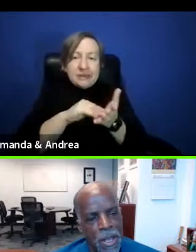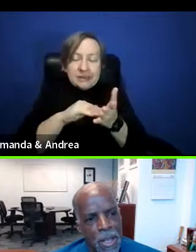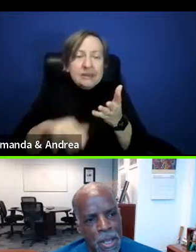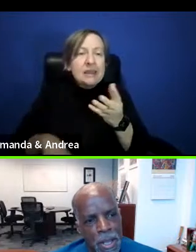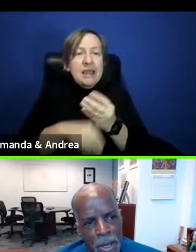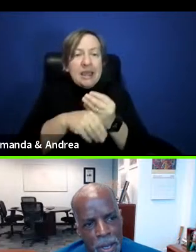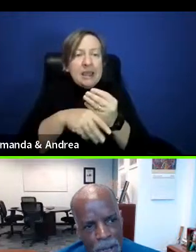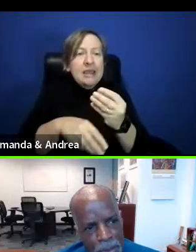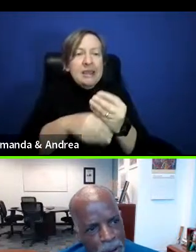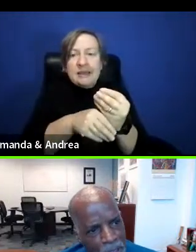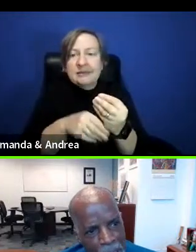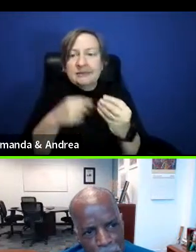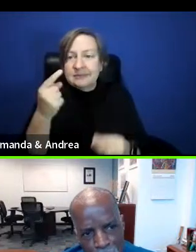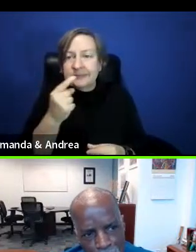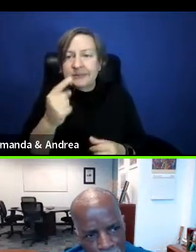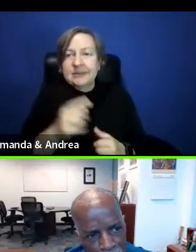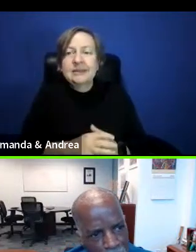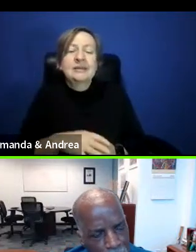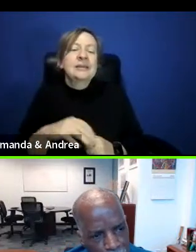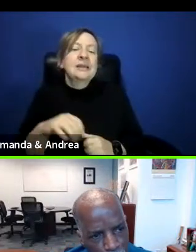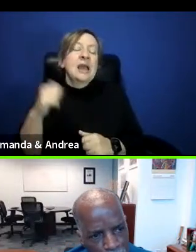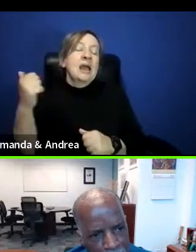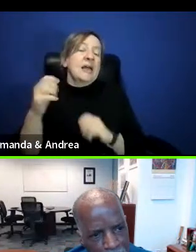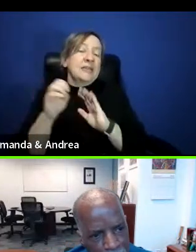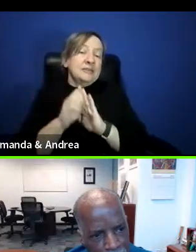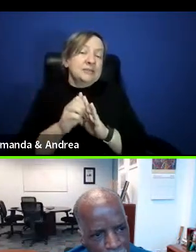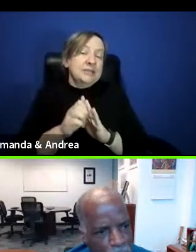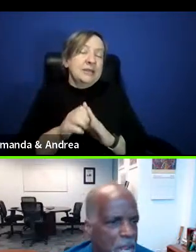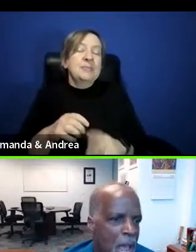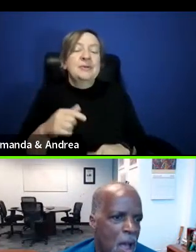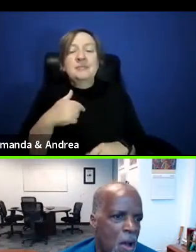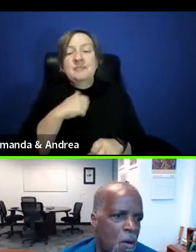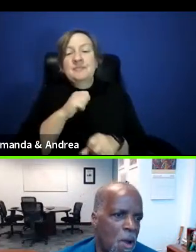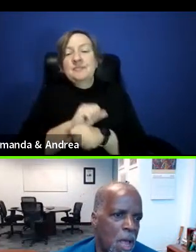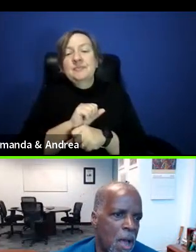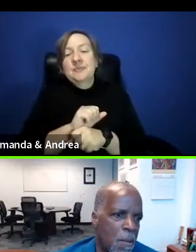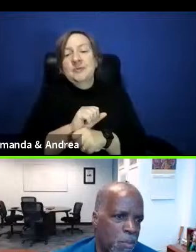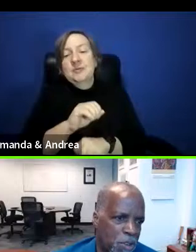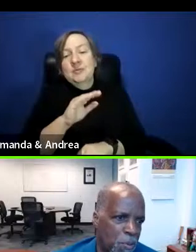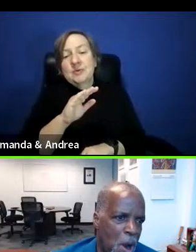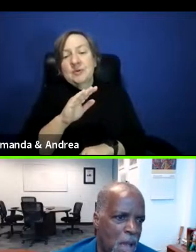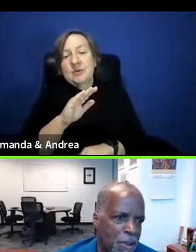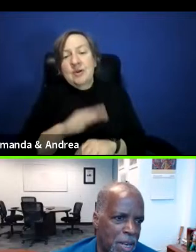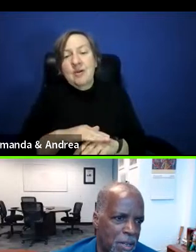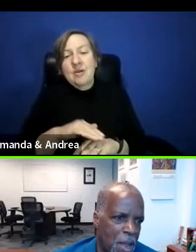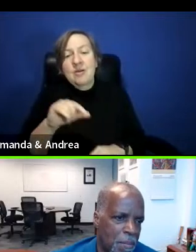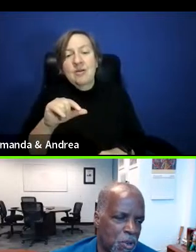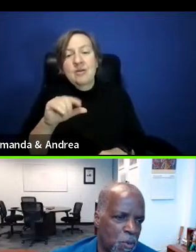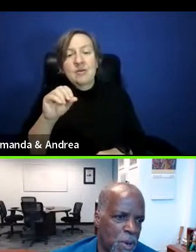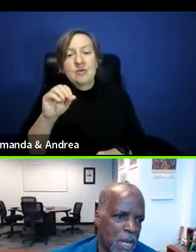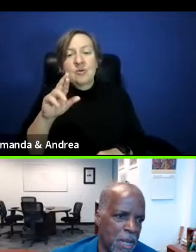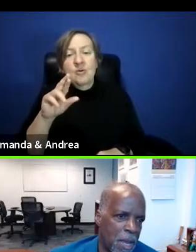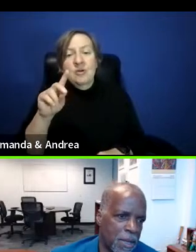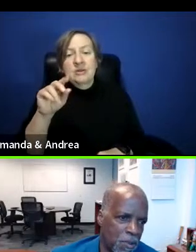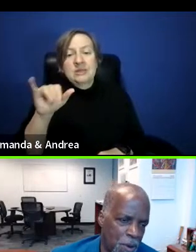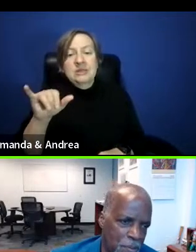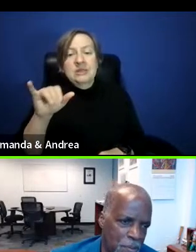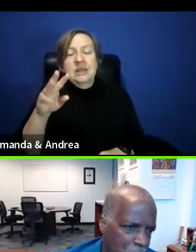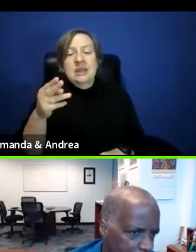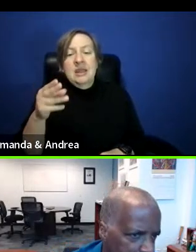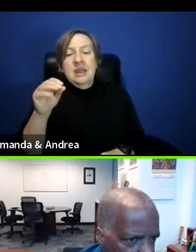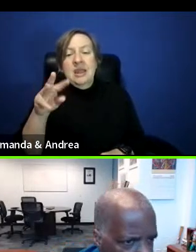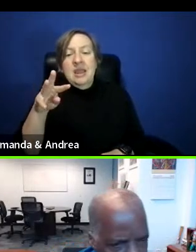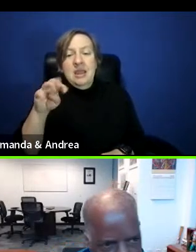in. Another example was working on the Gordie Howe Bridge project between